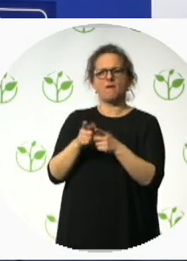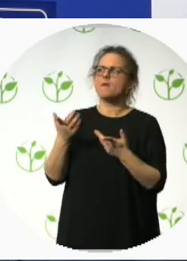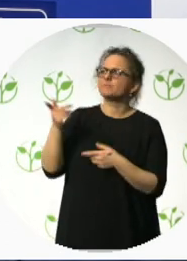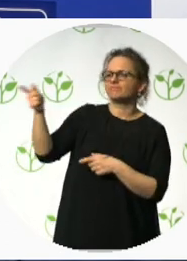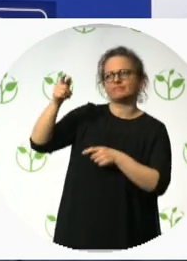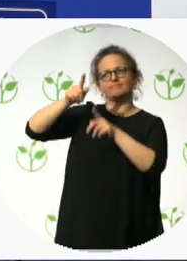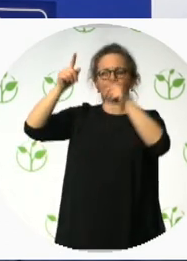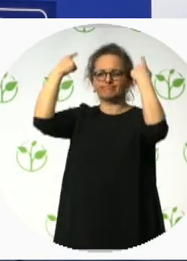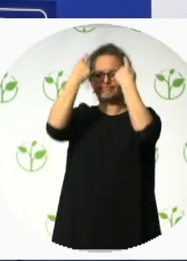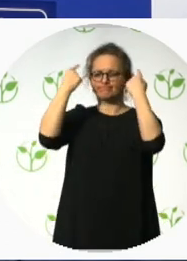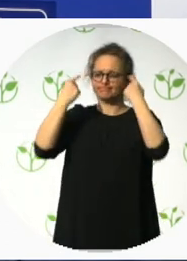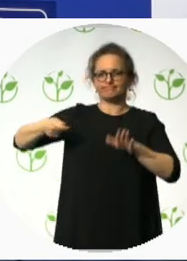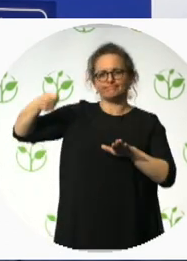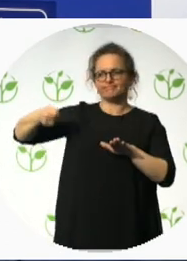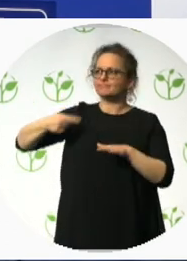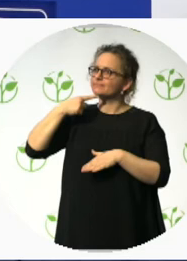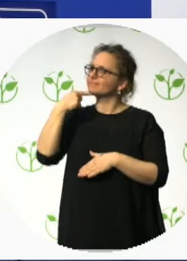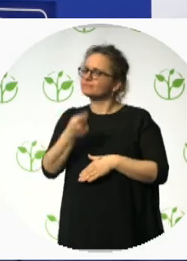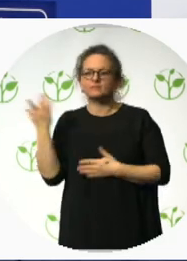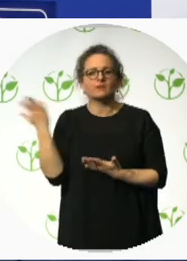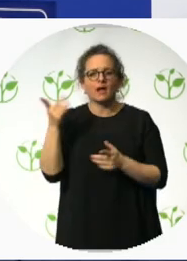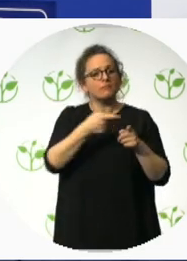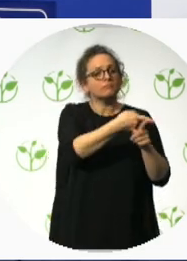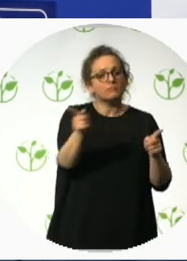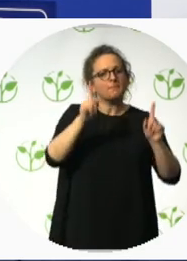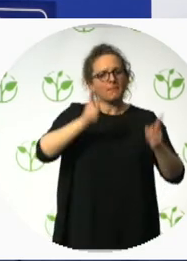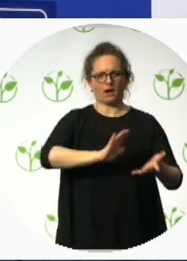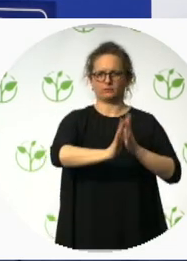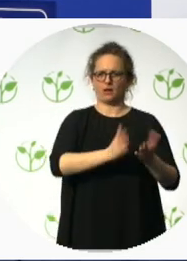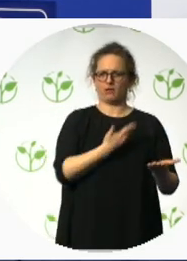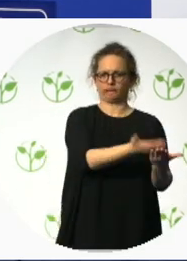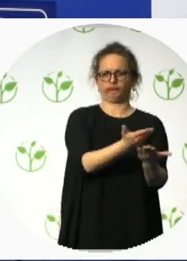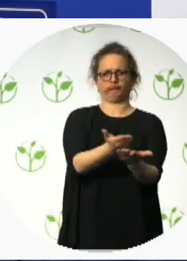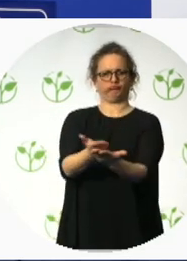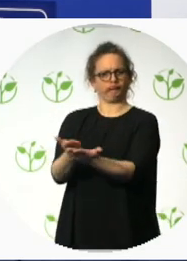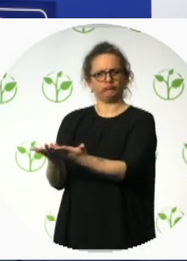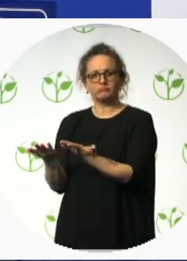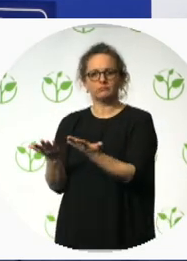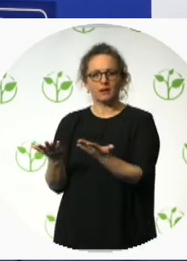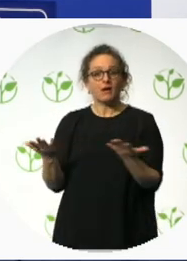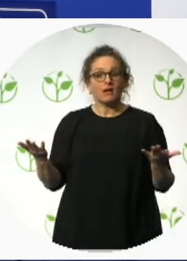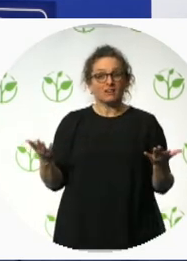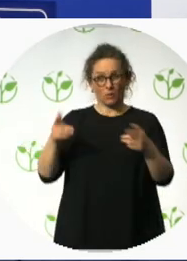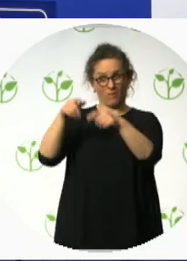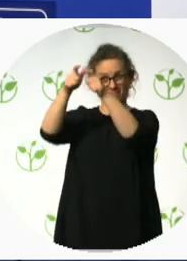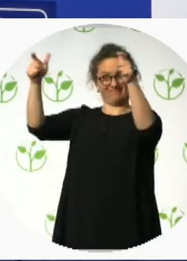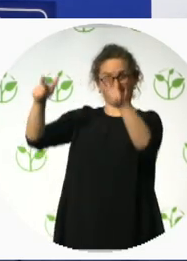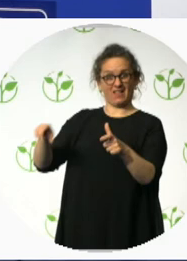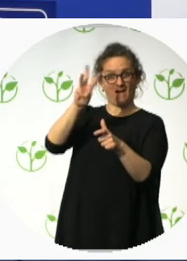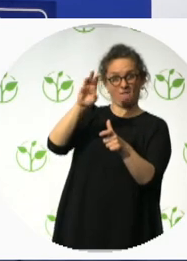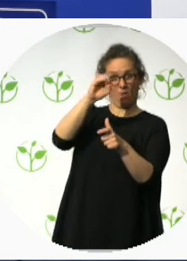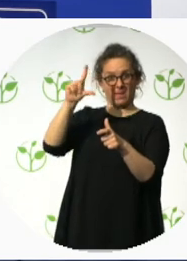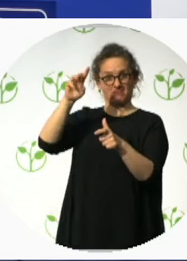found us, and we actually put it in. So that dispelled the lawsuit, and the training